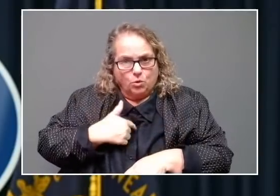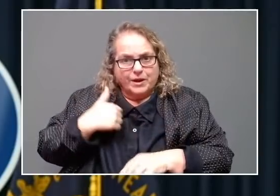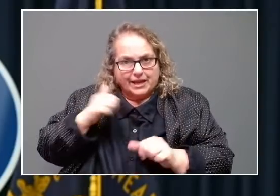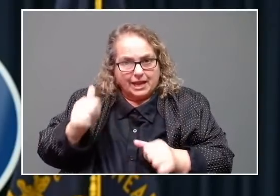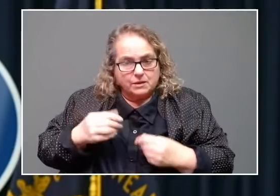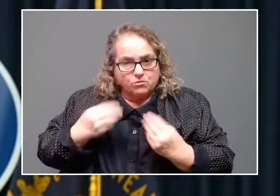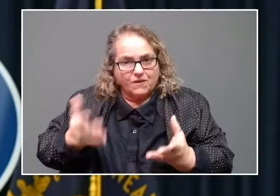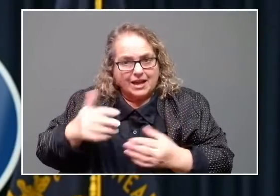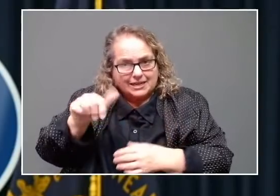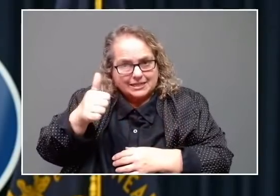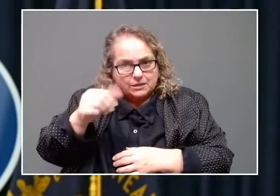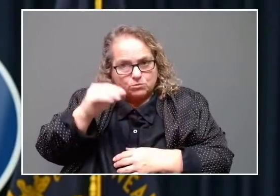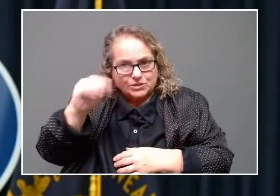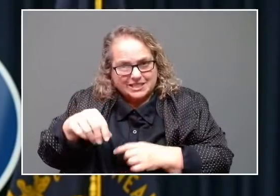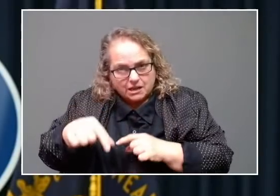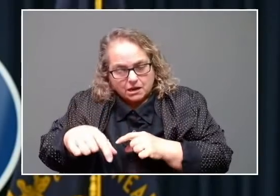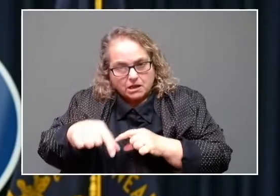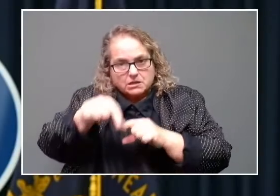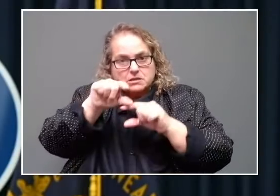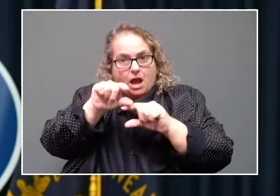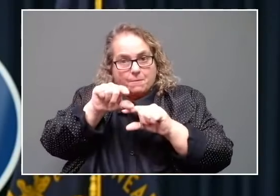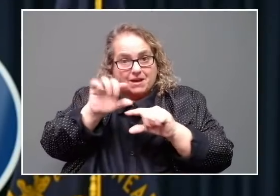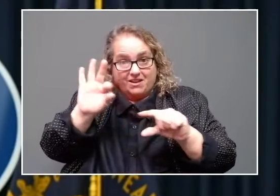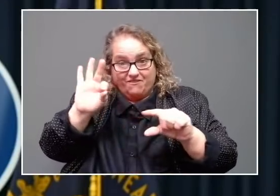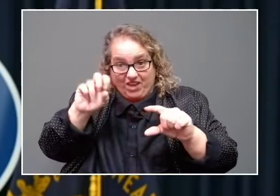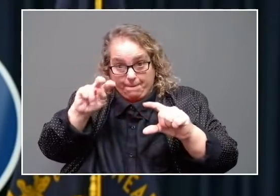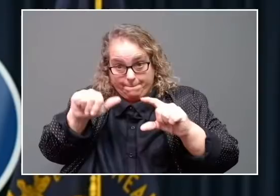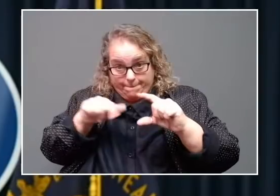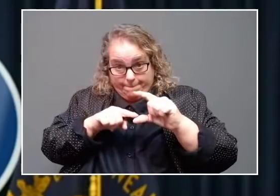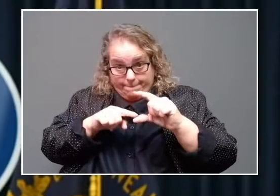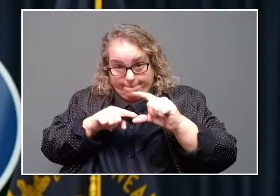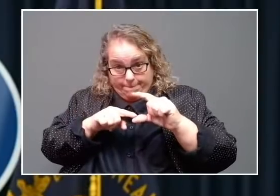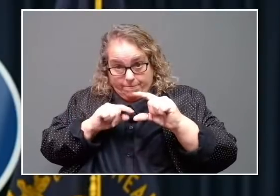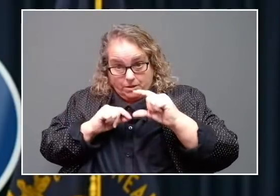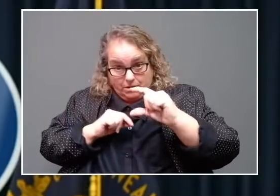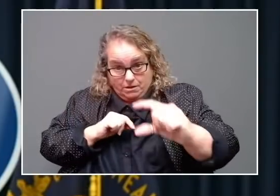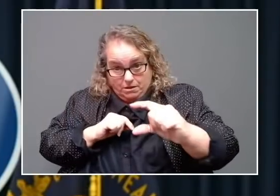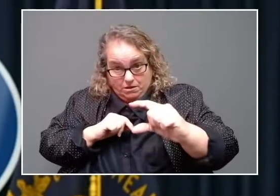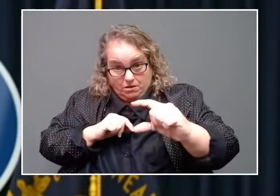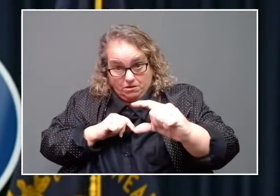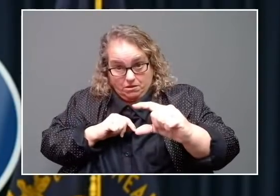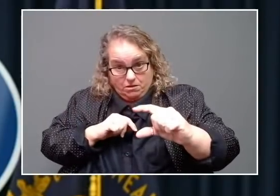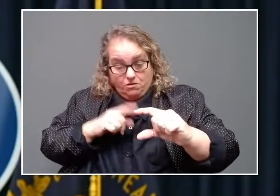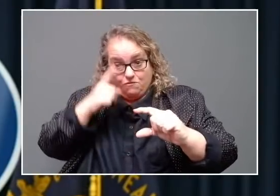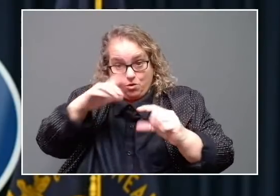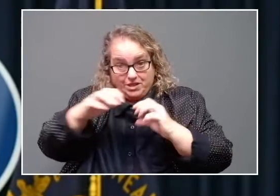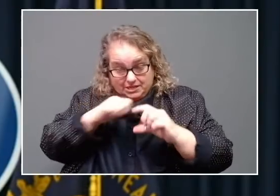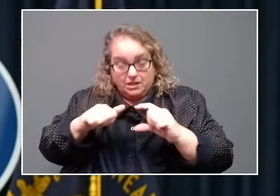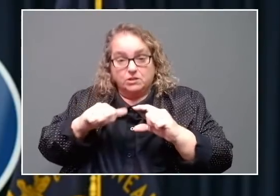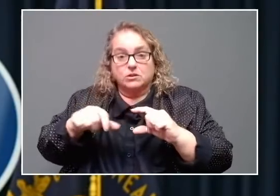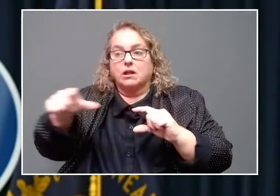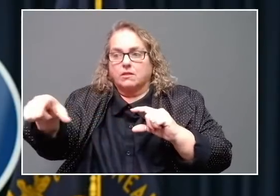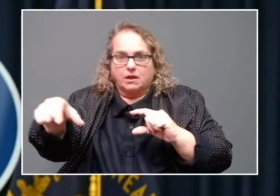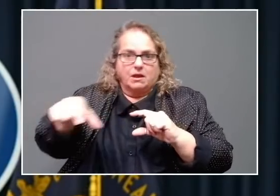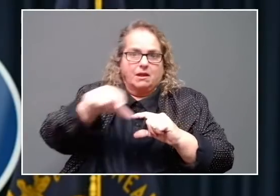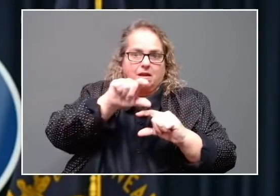10% on top of any FEMA award, though it can't be spent for the same things that the FEMA award covers, for all uninsured